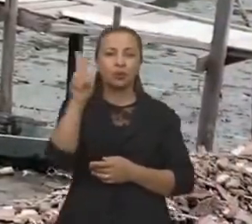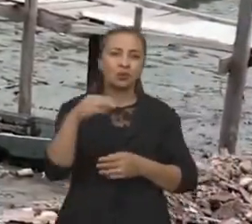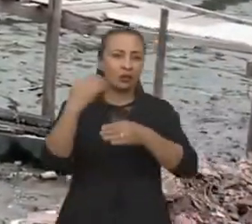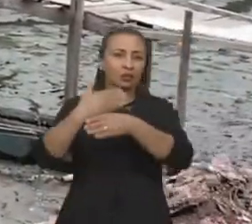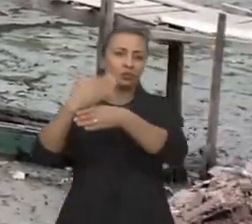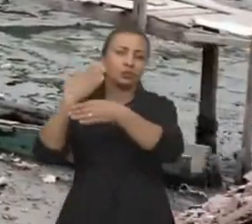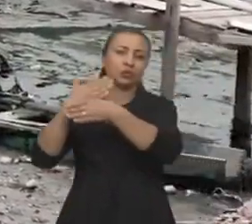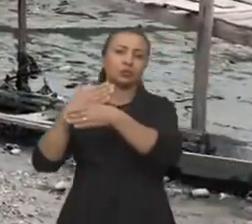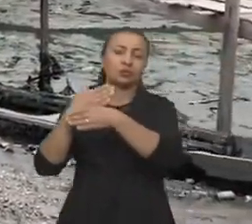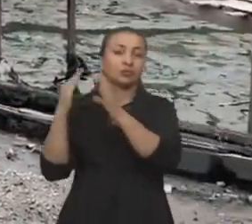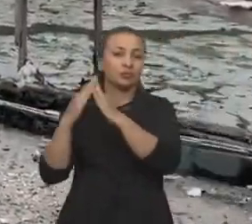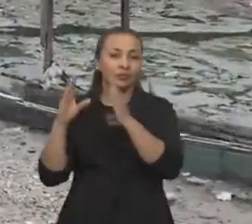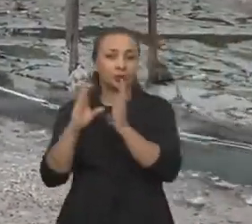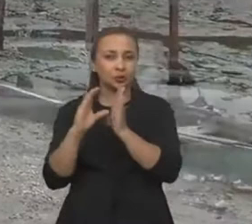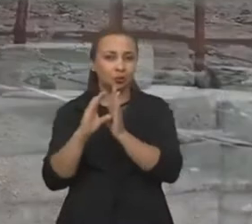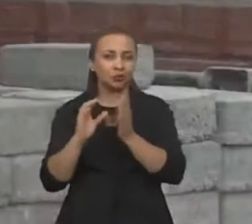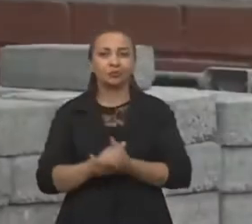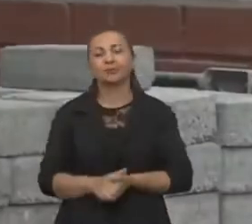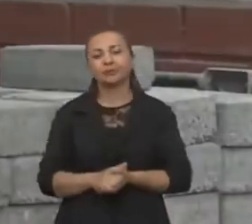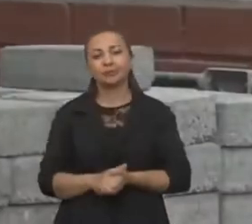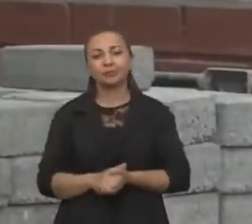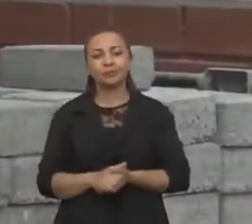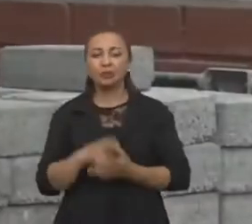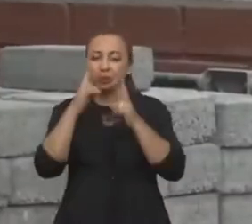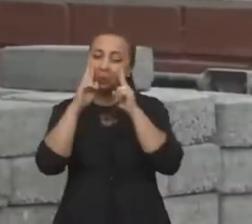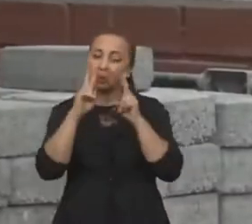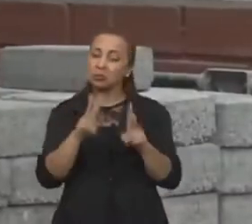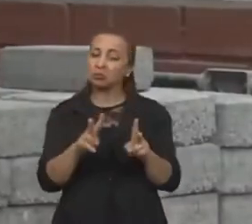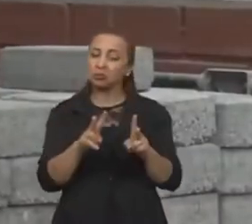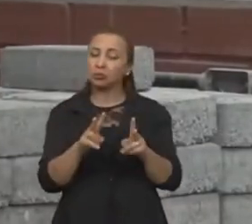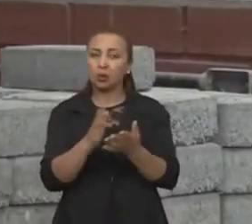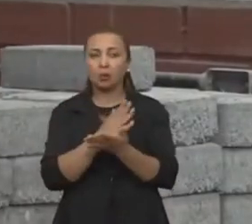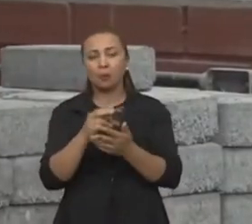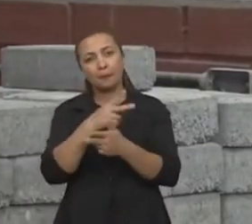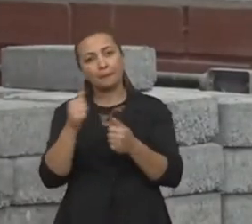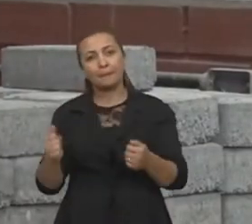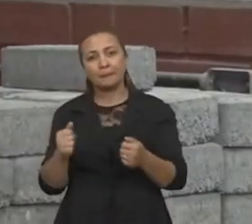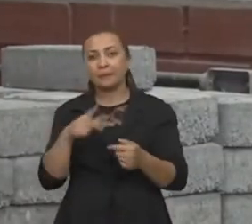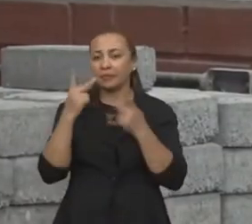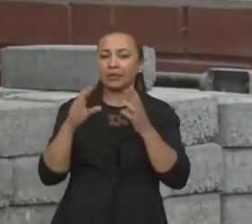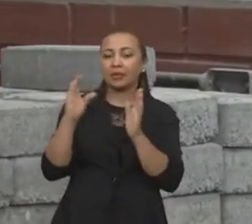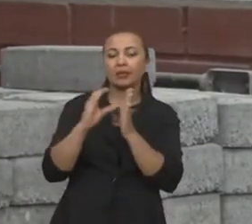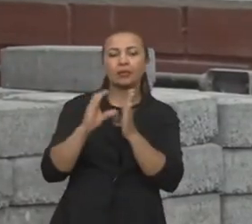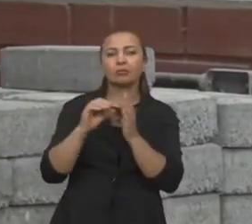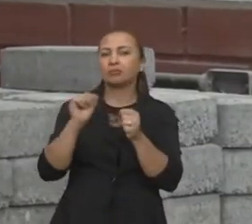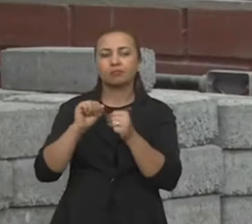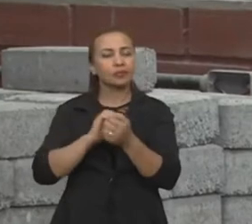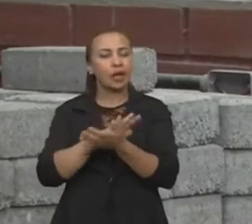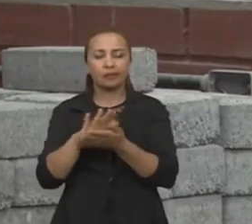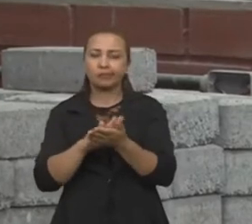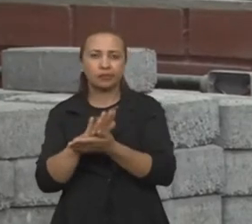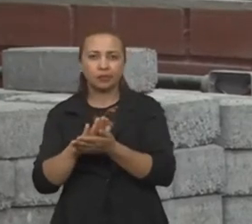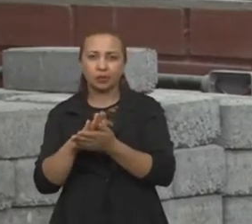about using this material in works of the community. And then, we observed some things. He said that the community doesn't make